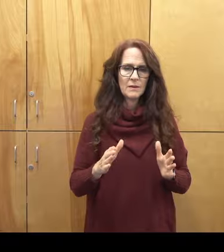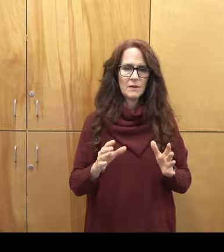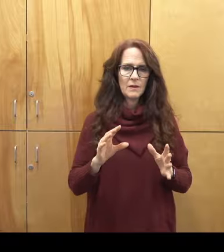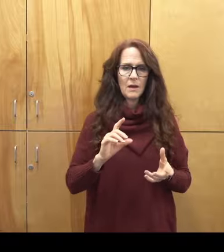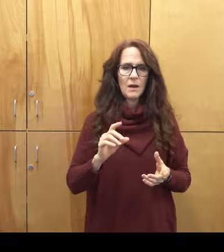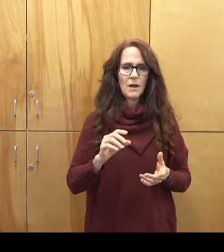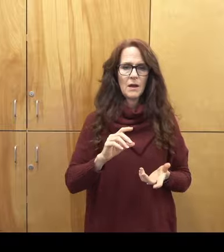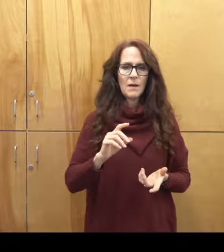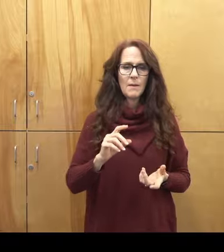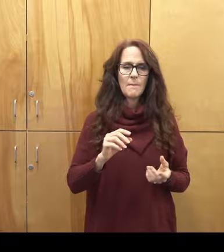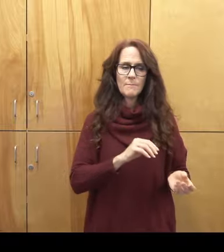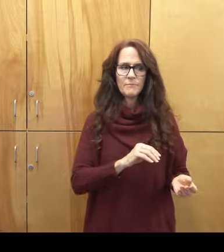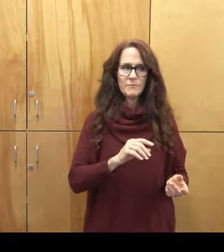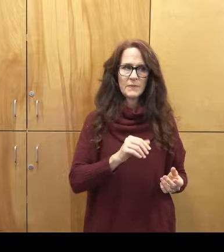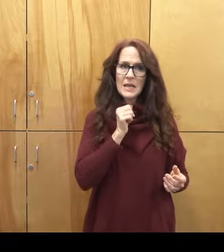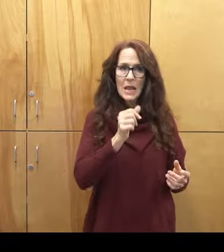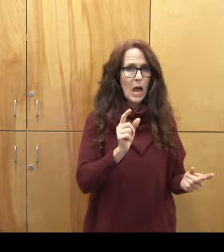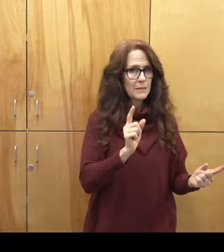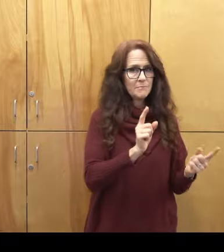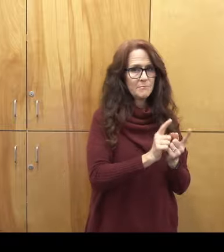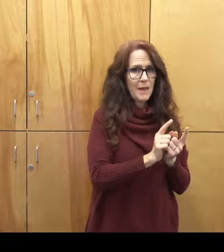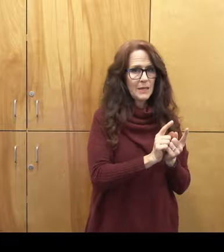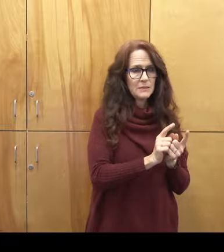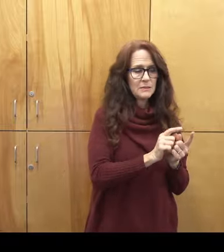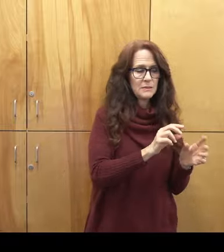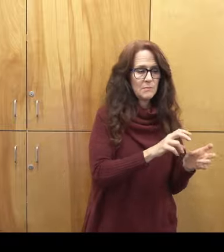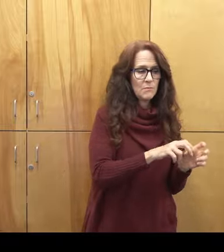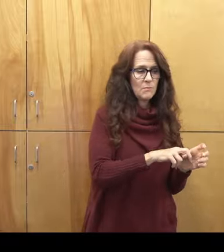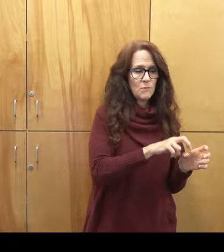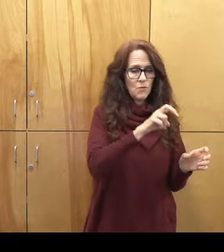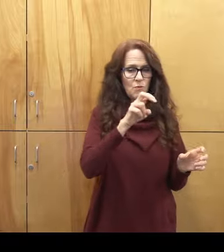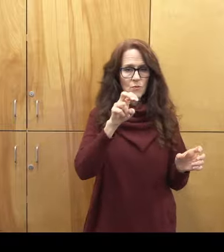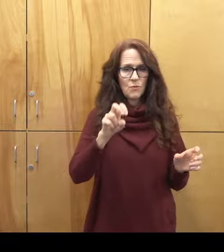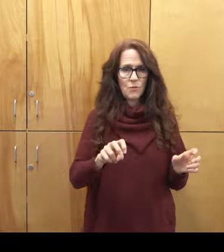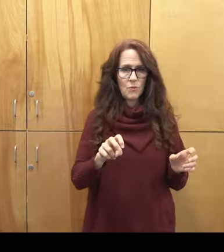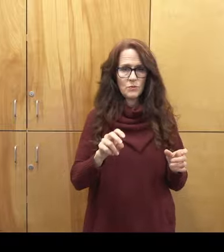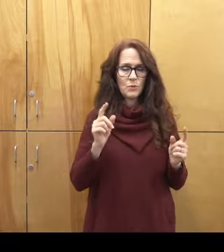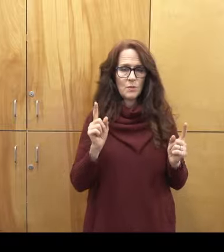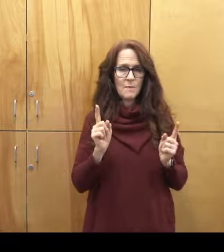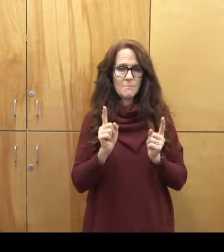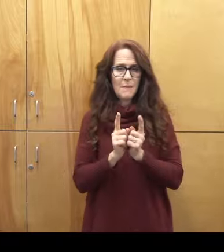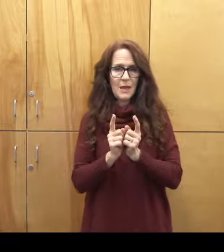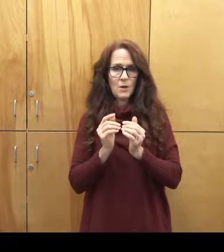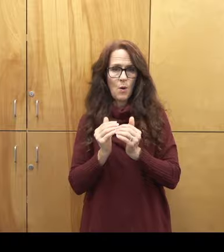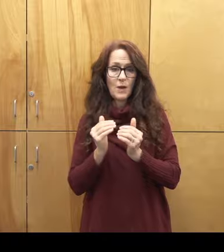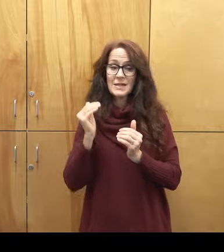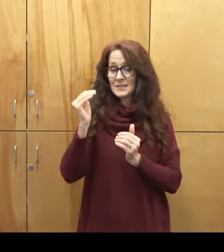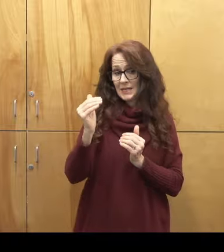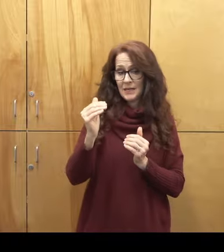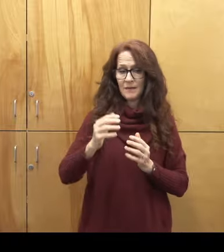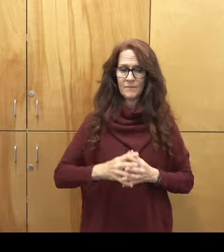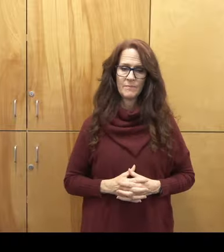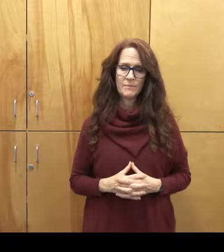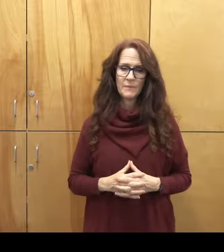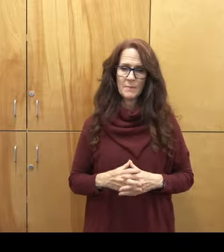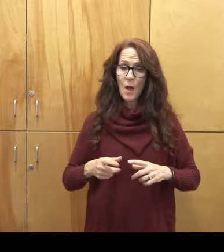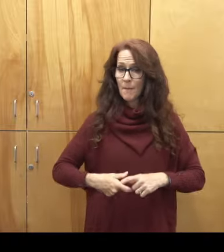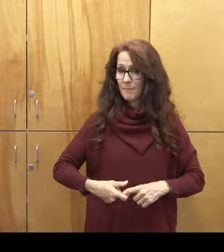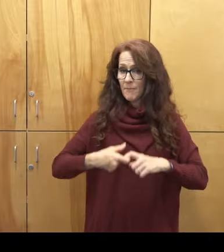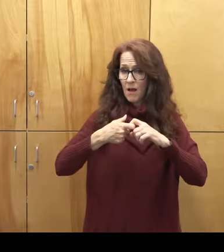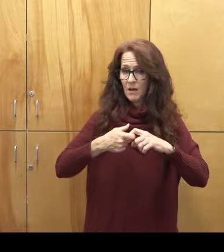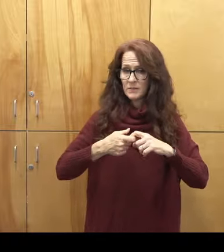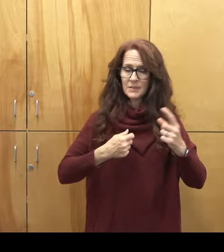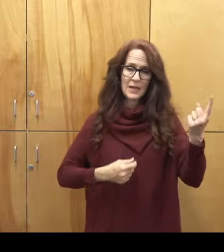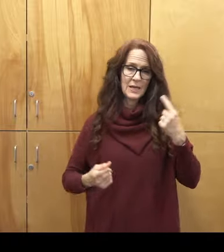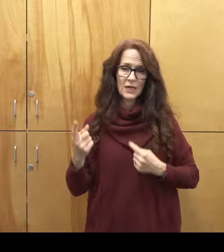students out of that not met closer to the met or exceeding? I'm gonna pause there for any